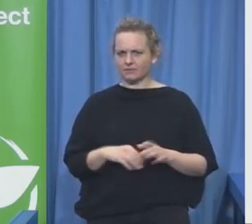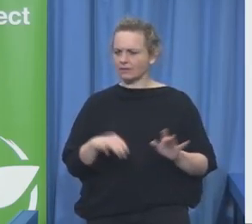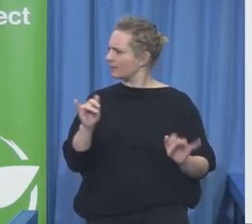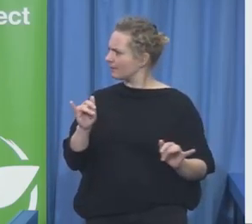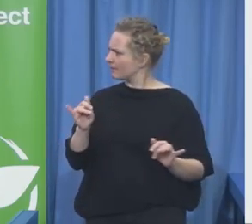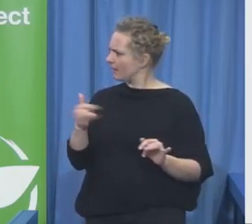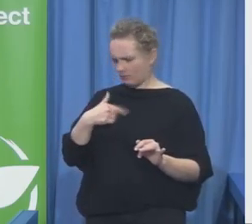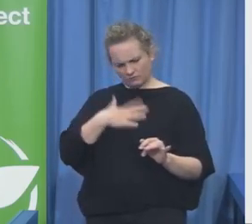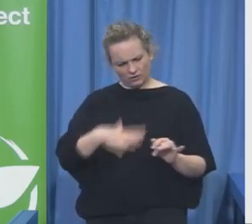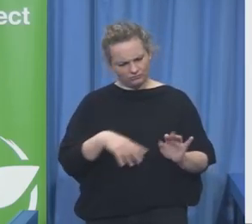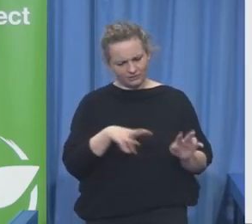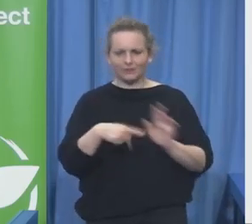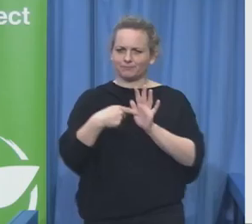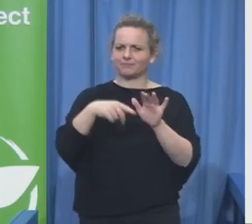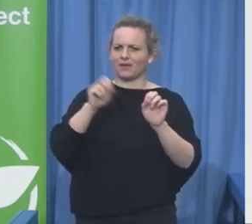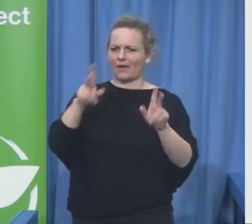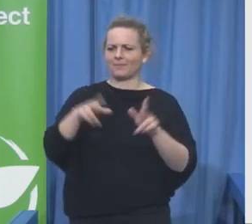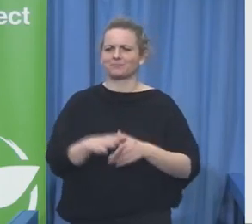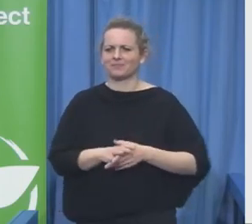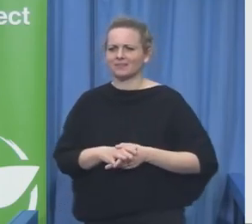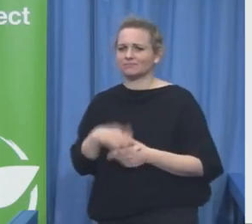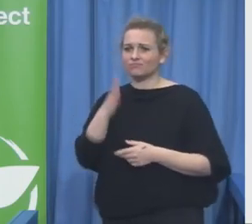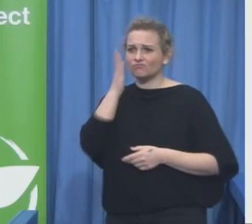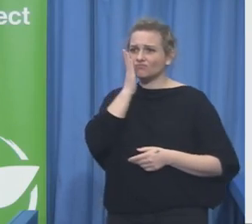Can we play the video?